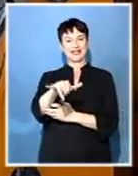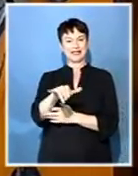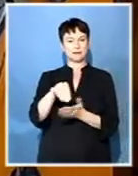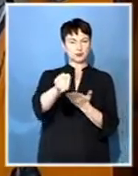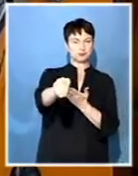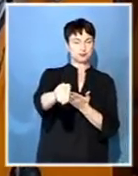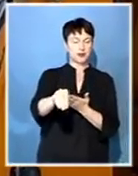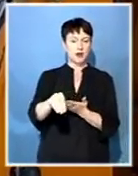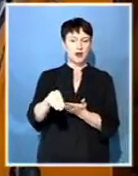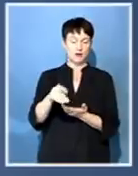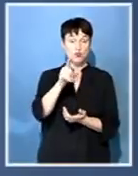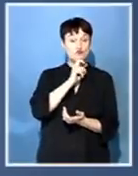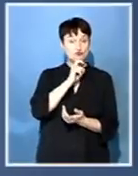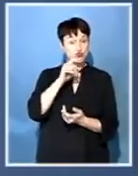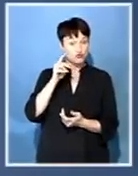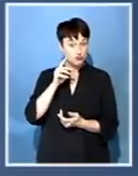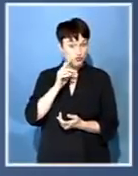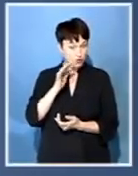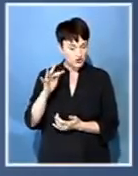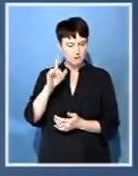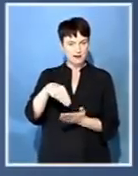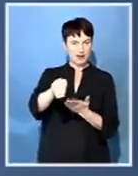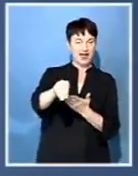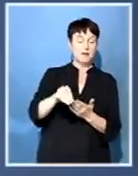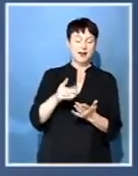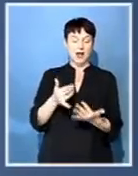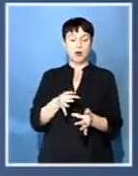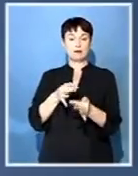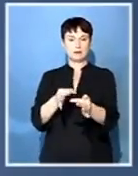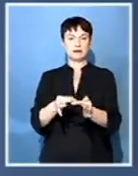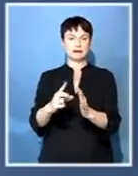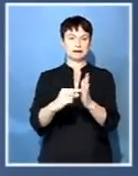Monday, the 15th of January. Mariska Buerta, SABC News, Cape Town.